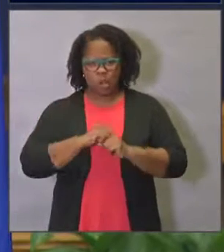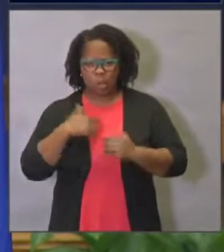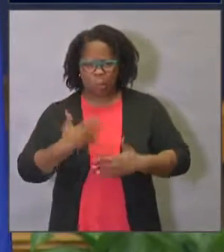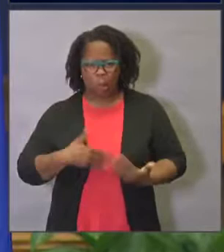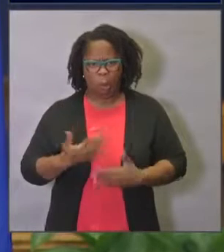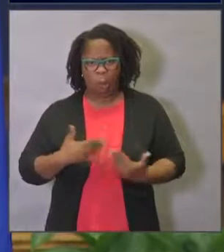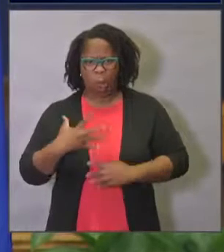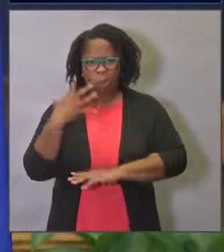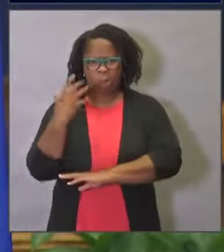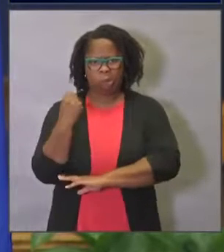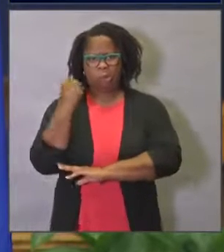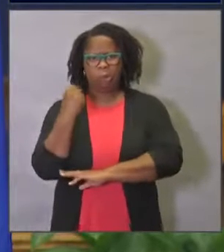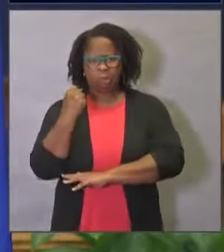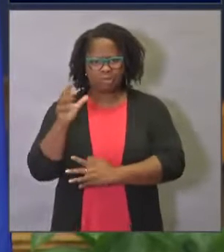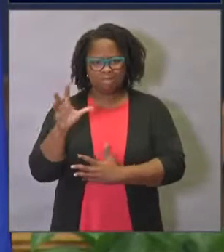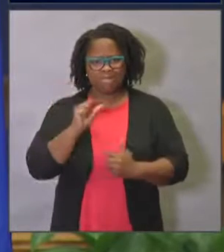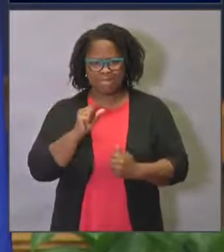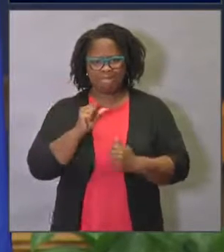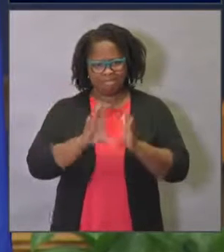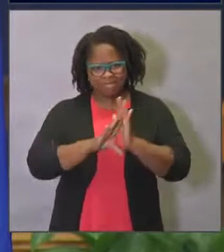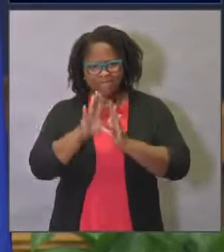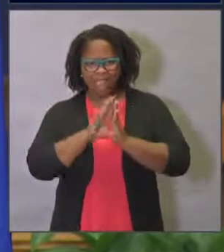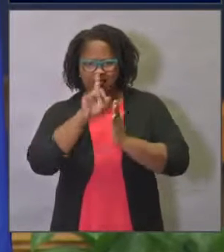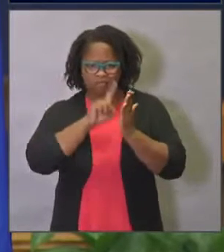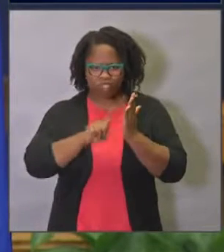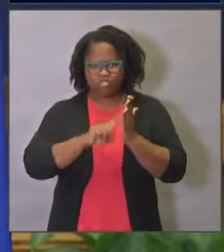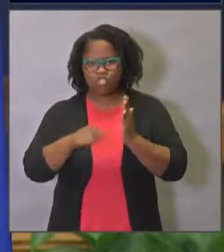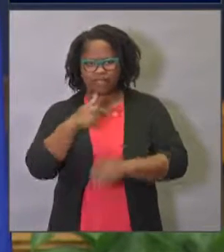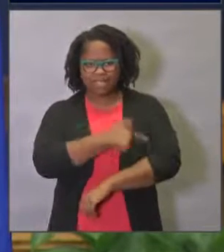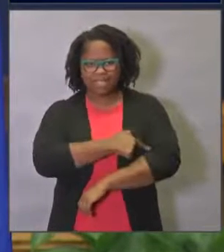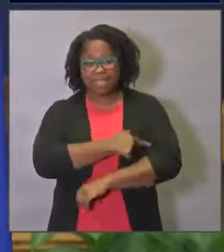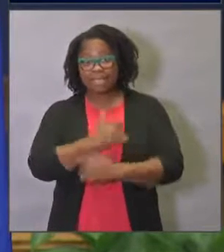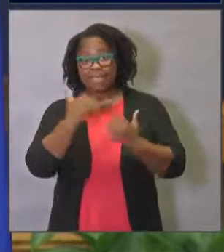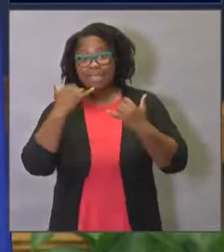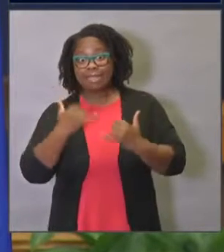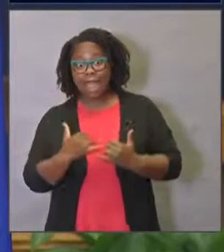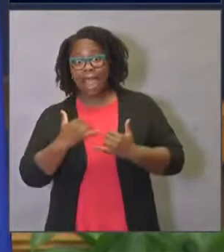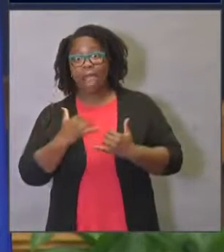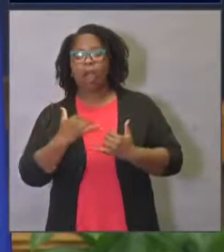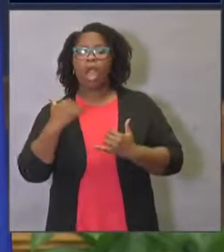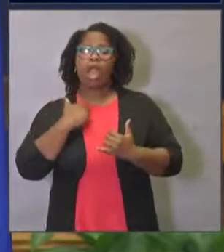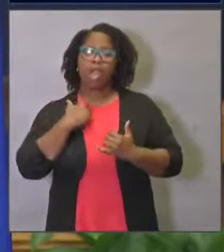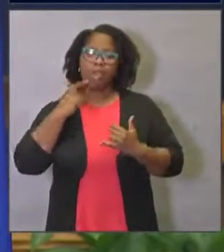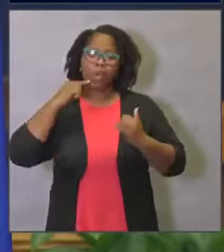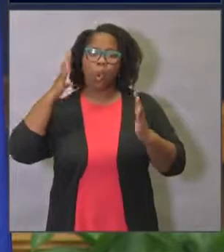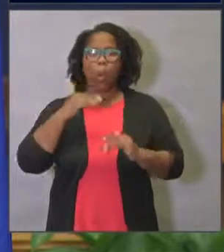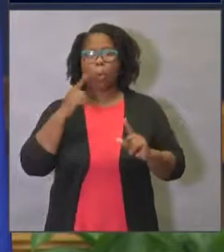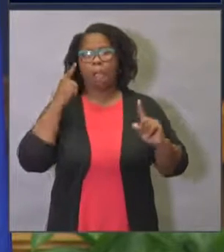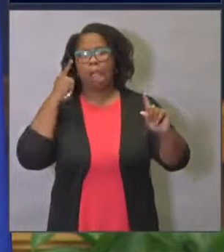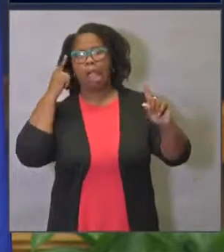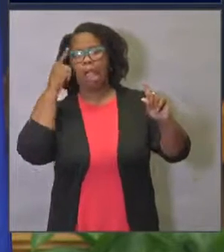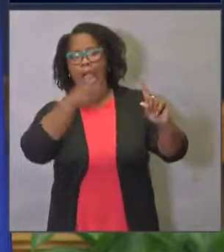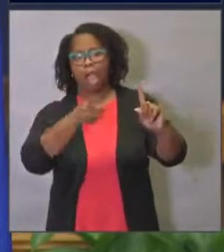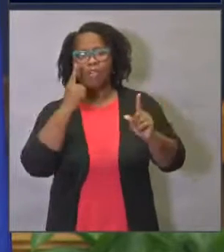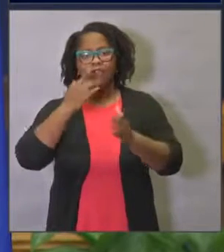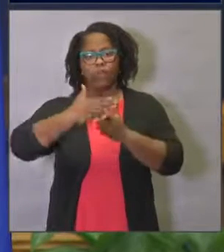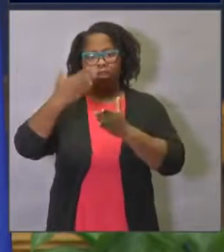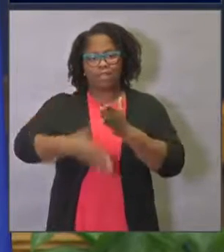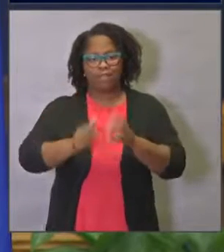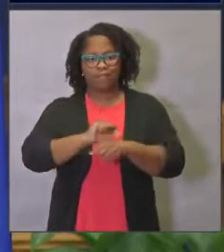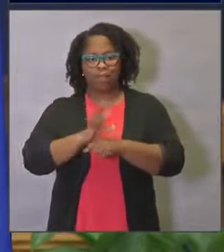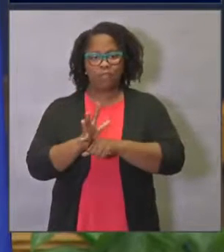effective vaccine. Thanks to them, we can now see an endpoint to this pandemic, and that fills me with great hope for what's to